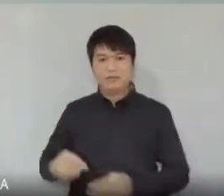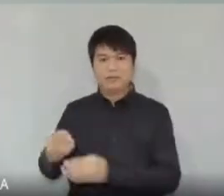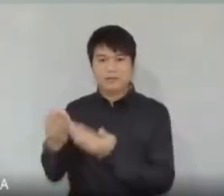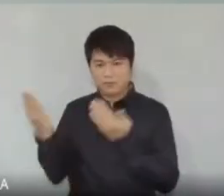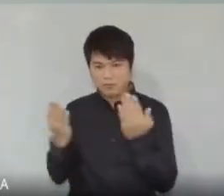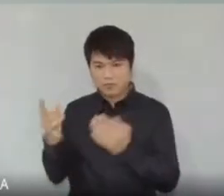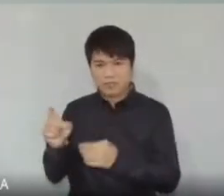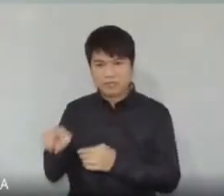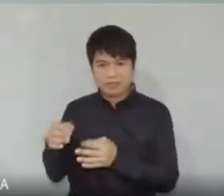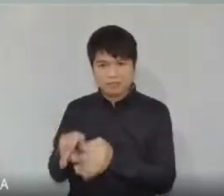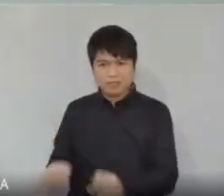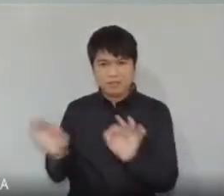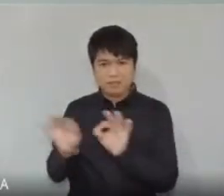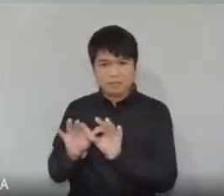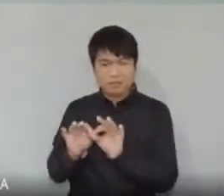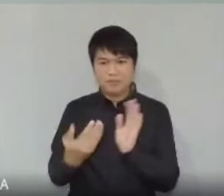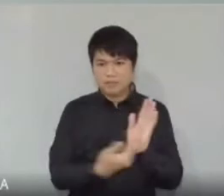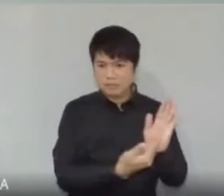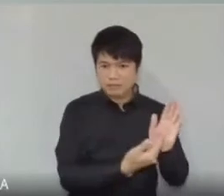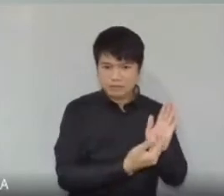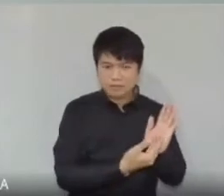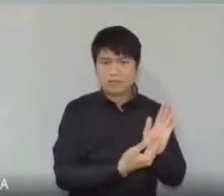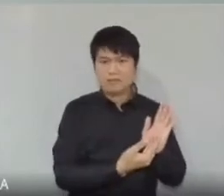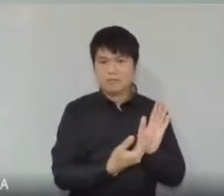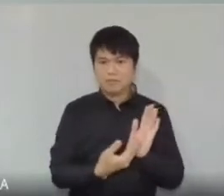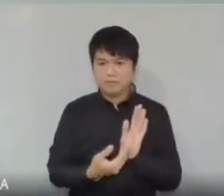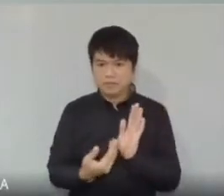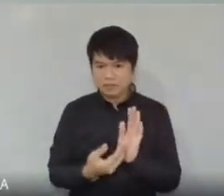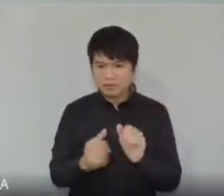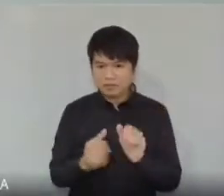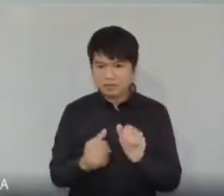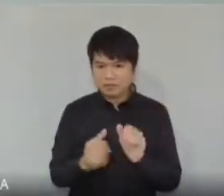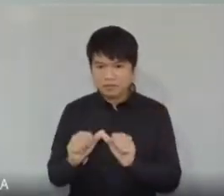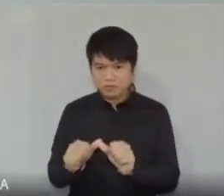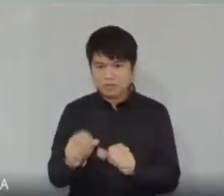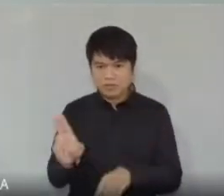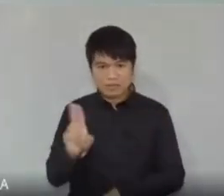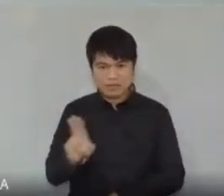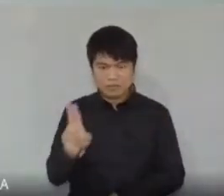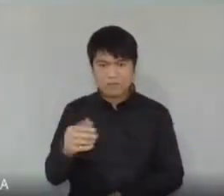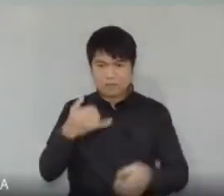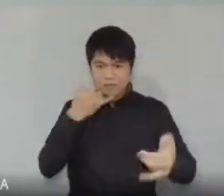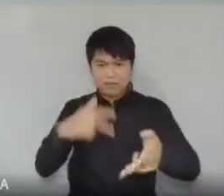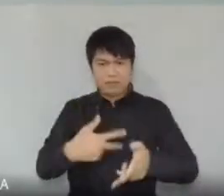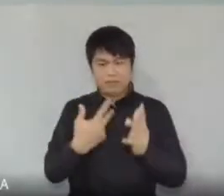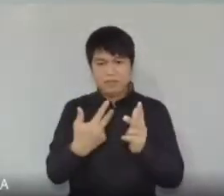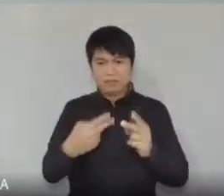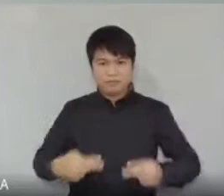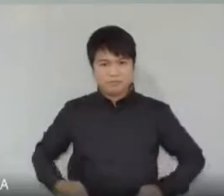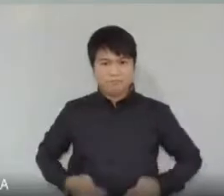operationalization of the province-wide and the city-wide healthcare systems, especially in providing healthcare